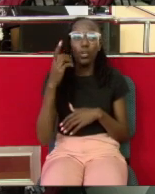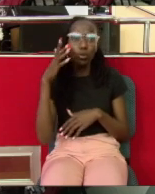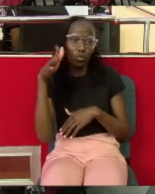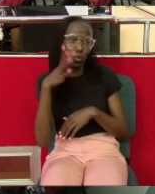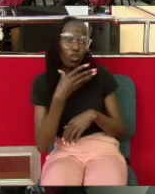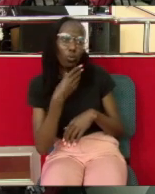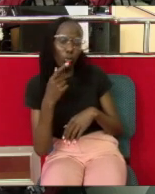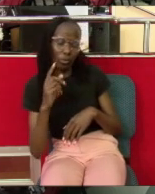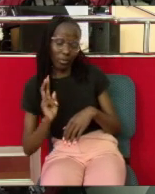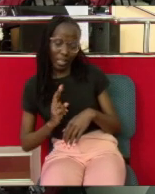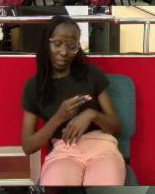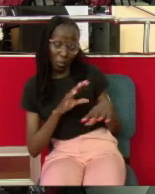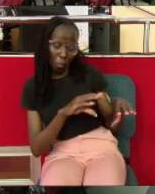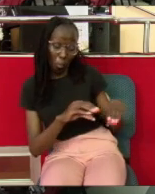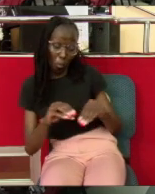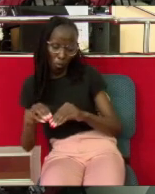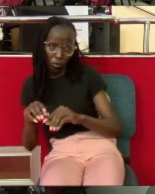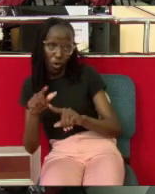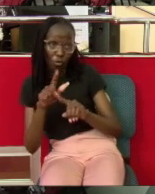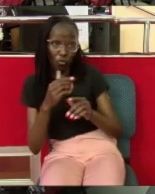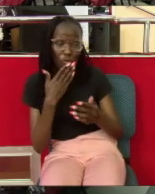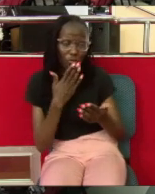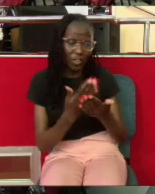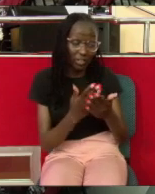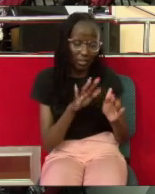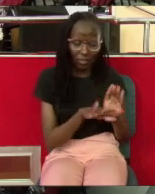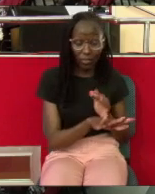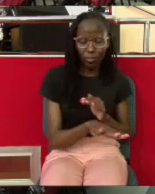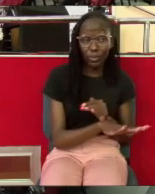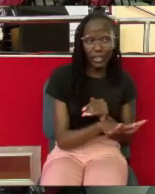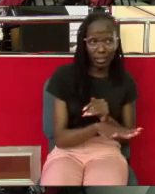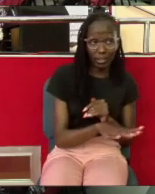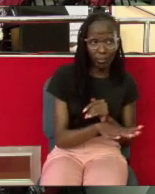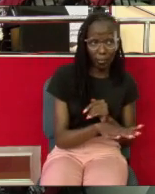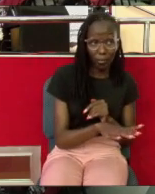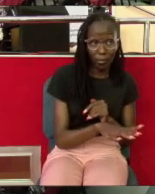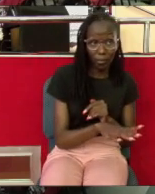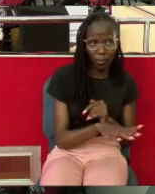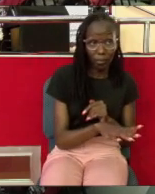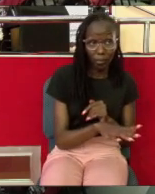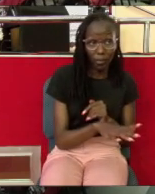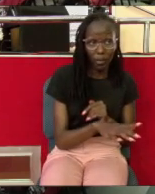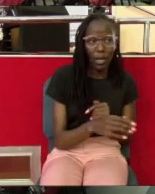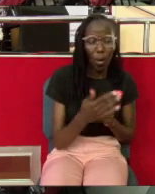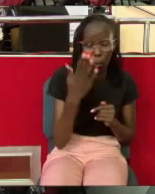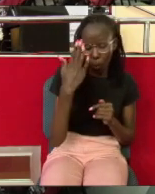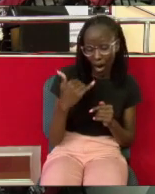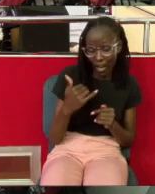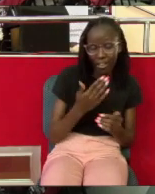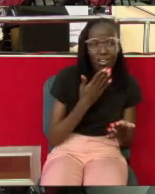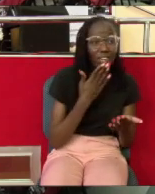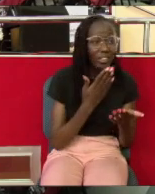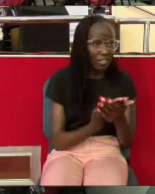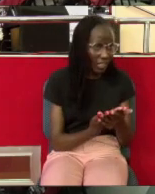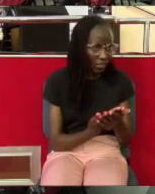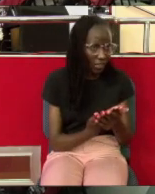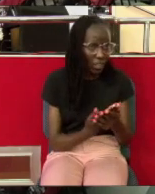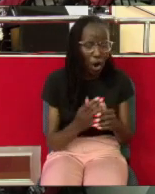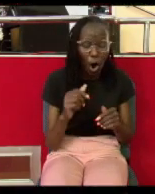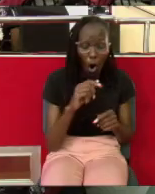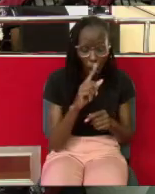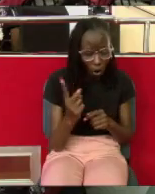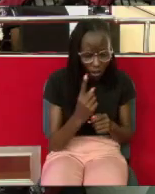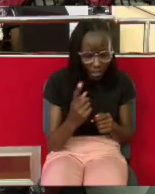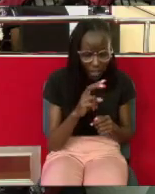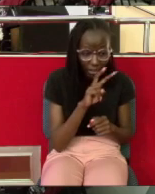to move from a point of thanksgiving. Sababu Mungu anataka tutoke mahala pa kushukrani. Because thanksgiving is just focused on blessings